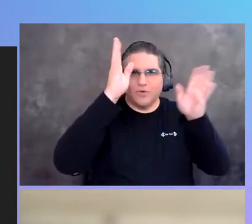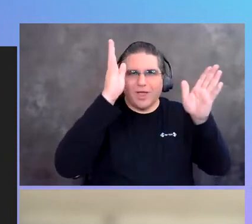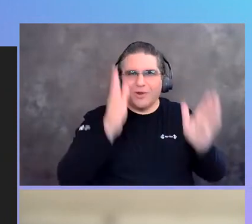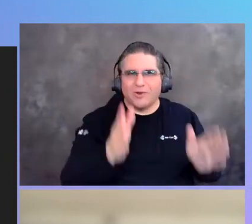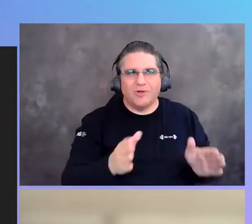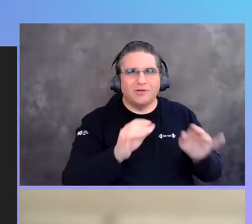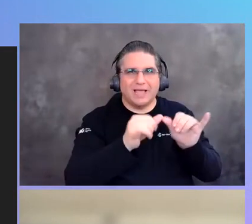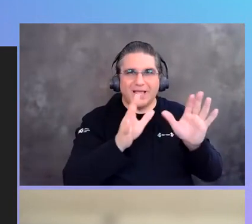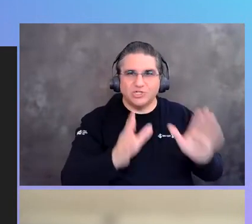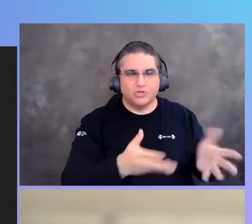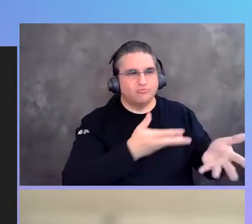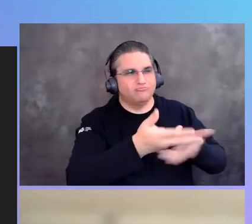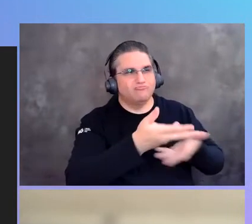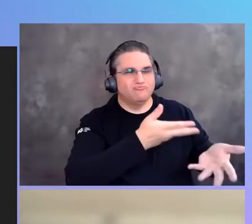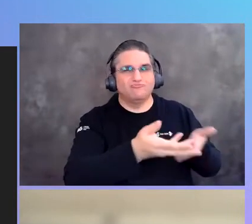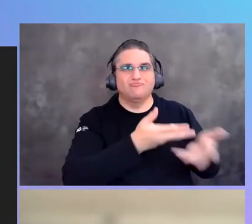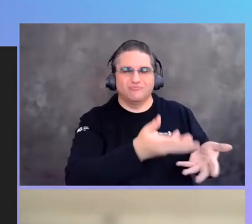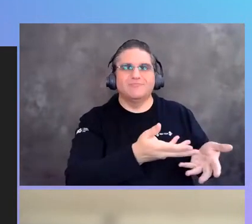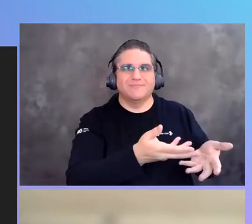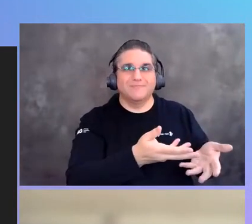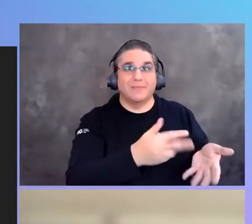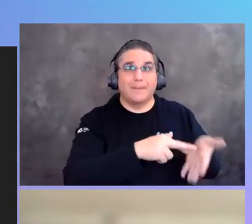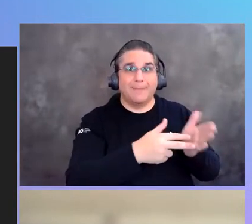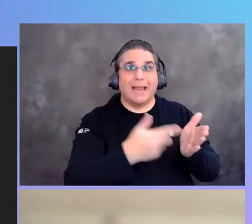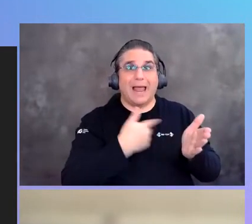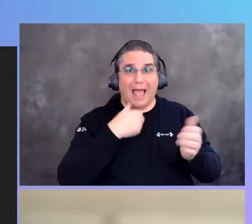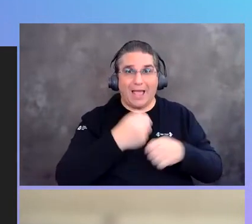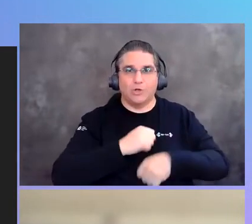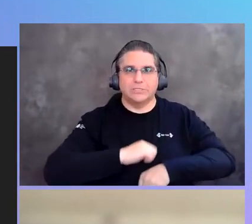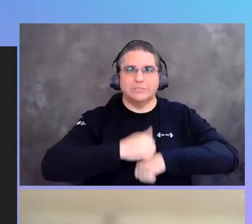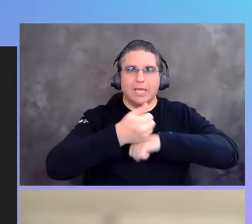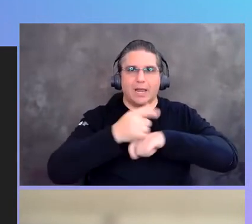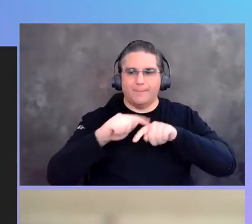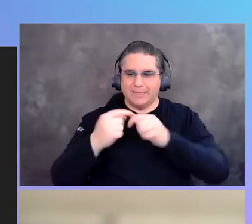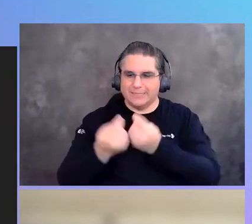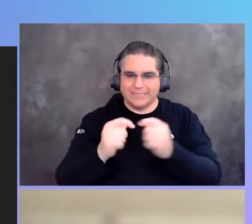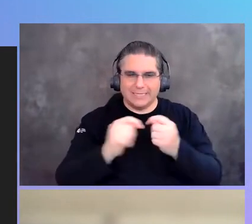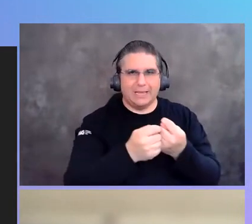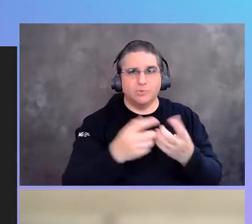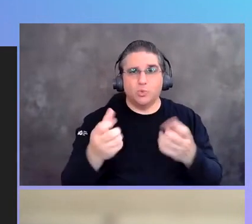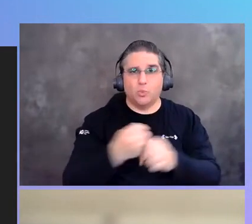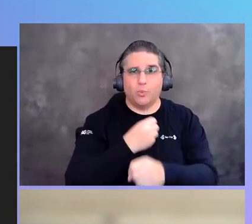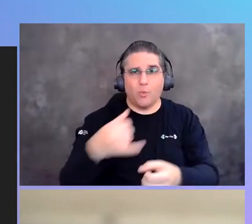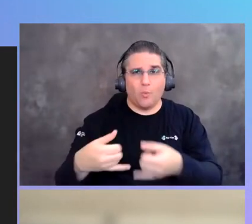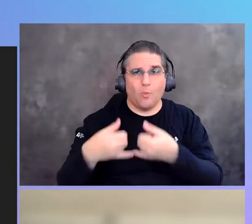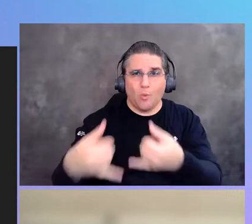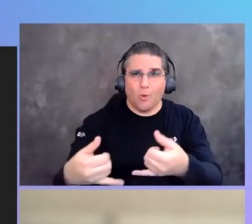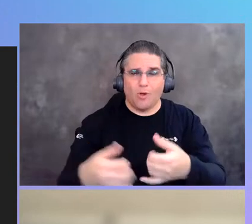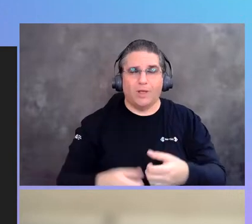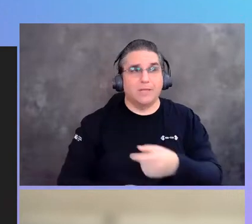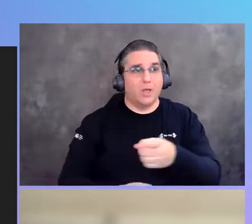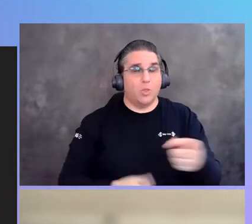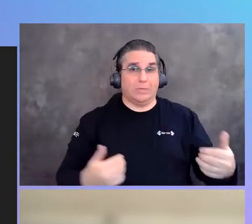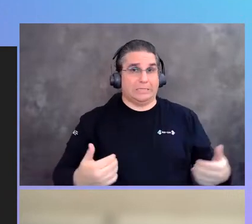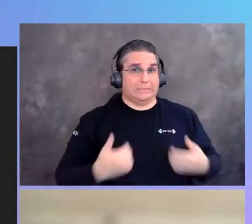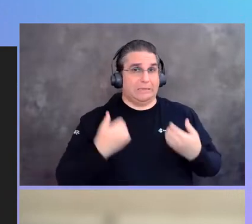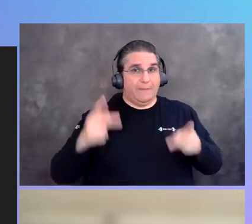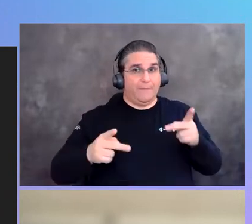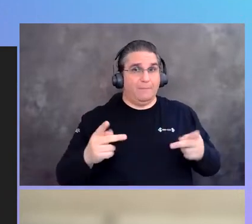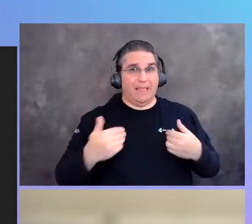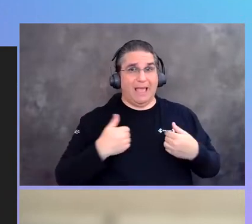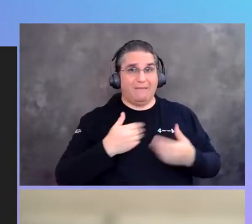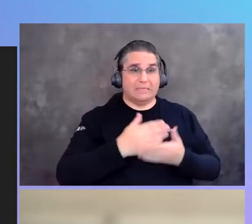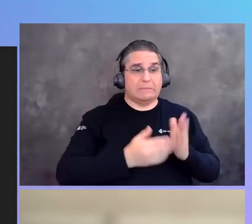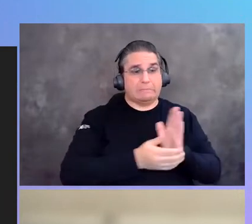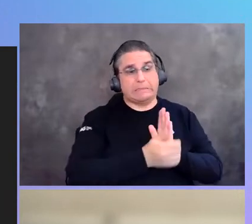building not only award-winning creative teams, but nurturing talent, young talent who are now in design leaderships in their own